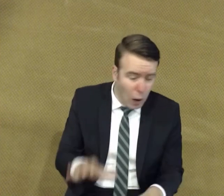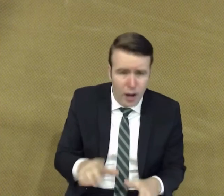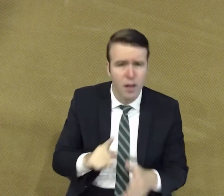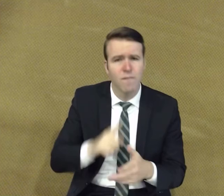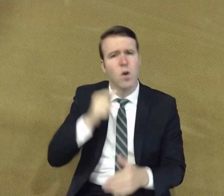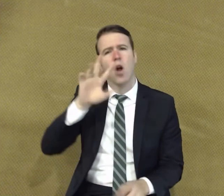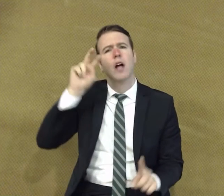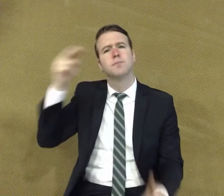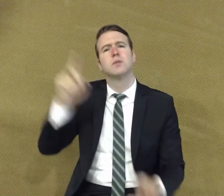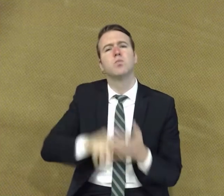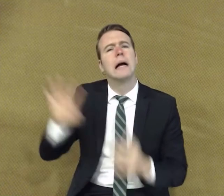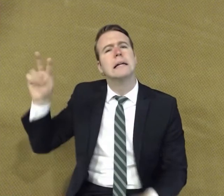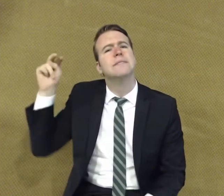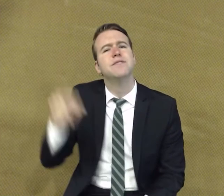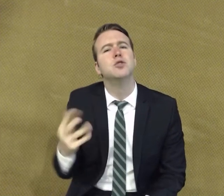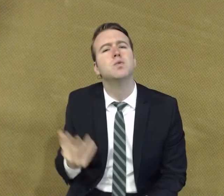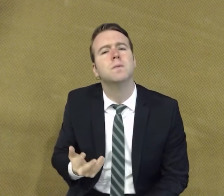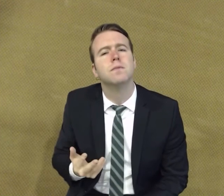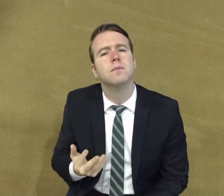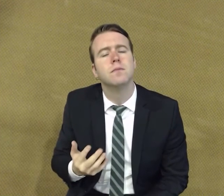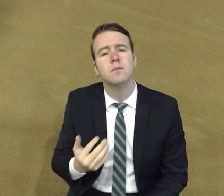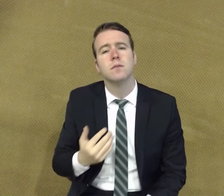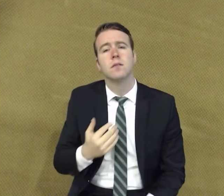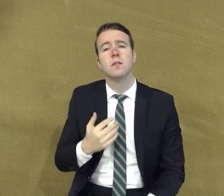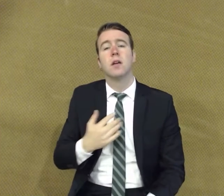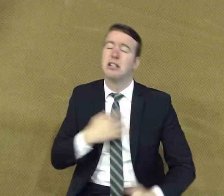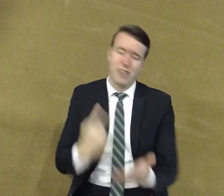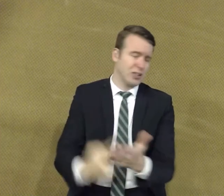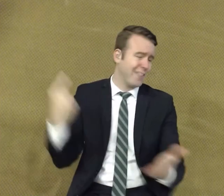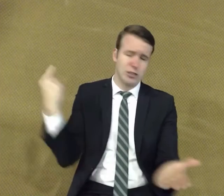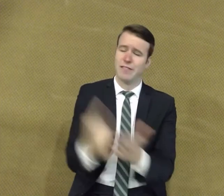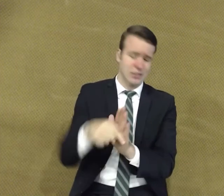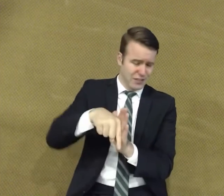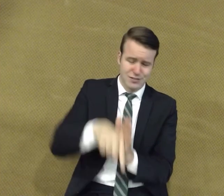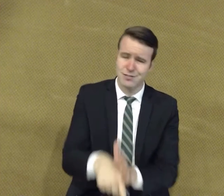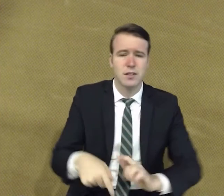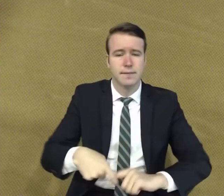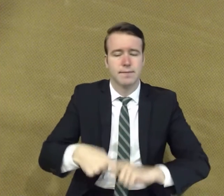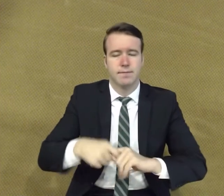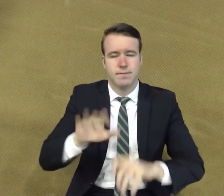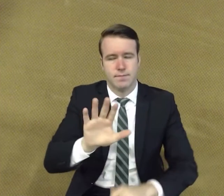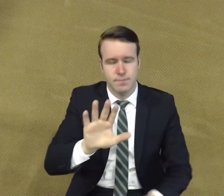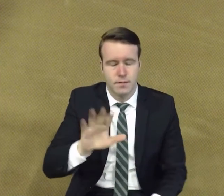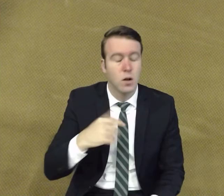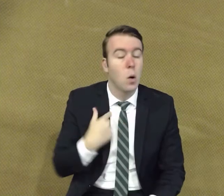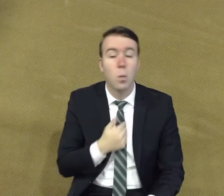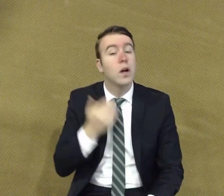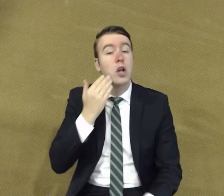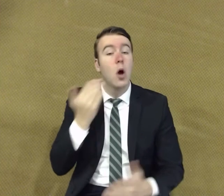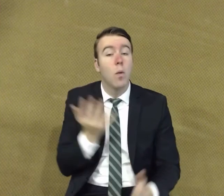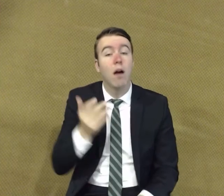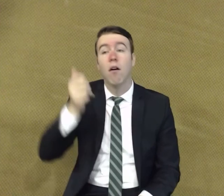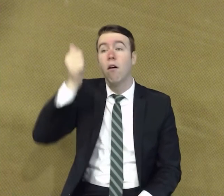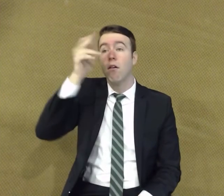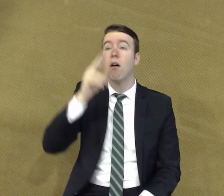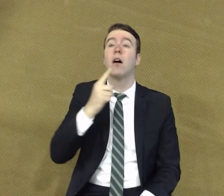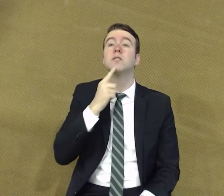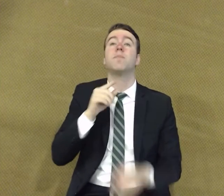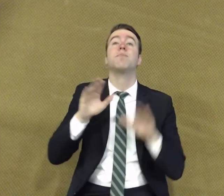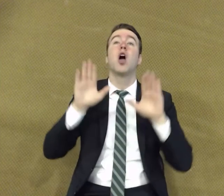And so one of the things that we know, without getting into a great discussion of that, is that God defines